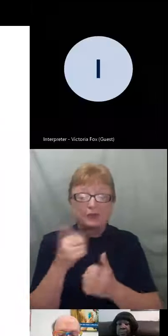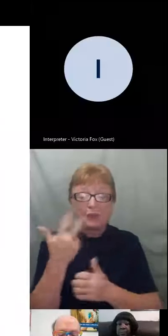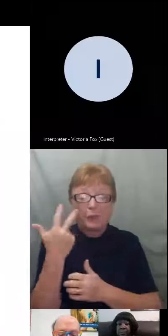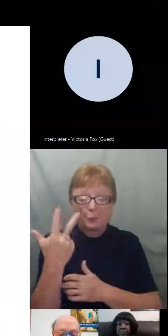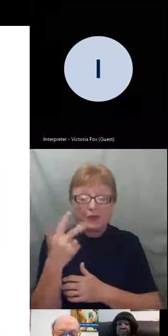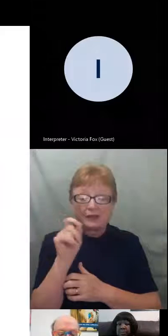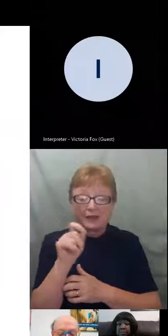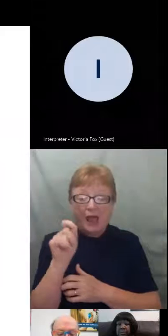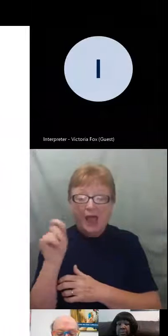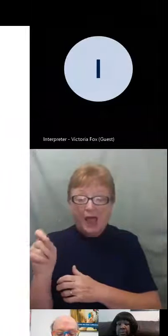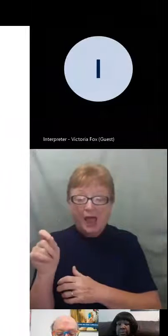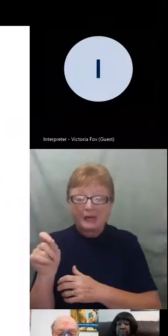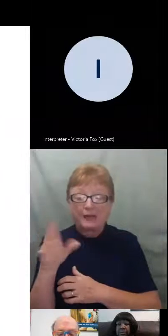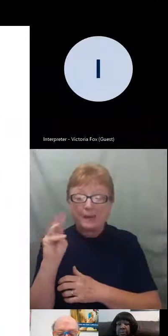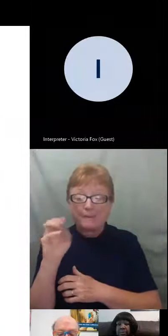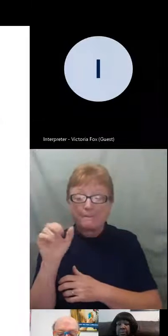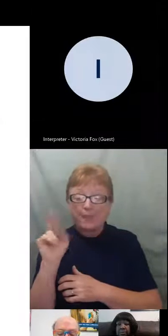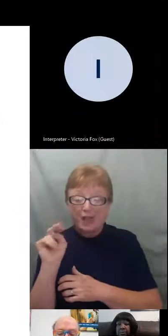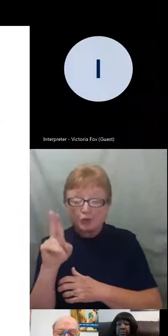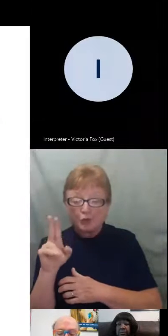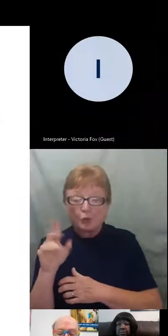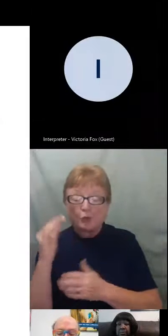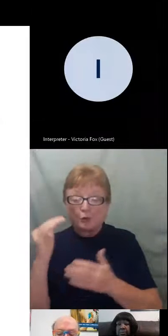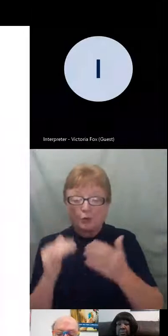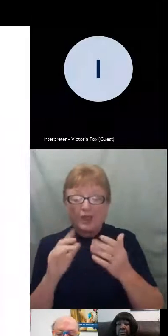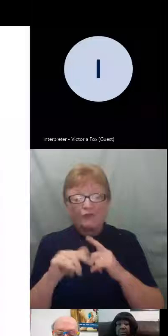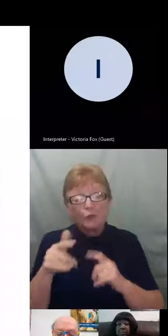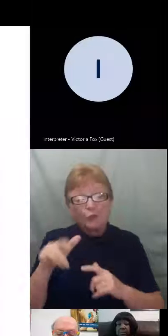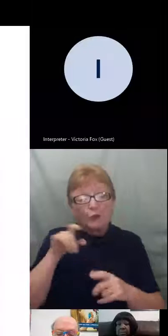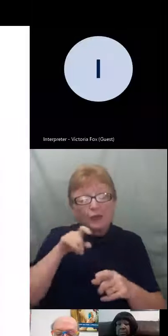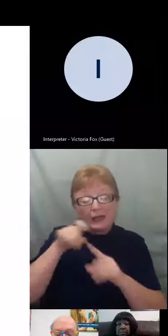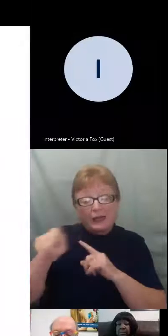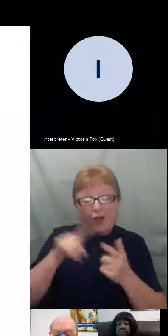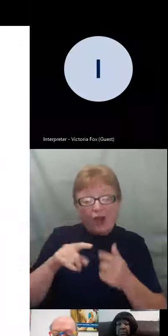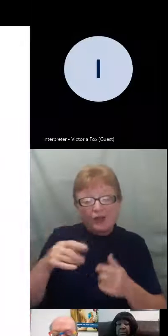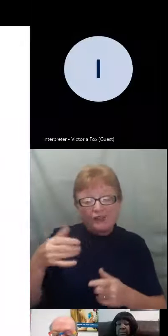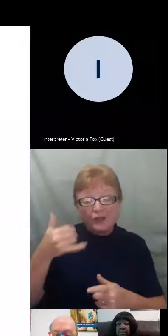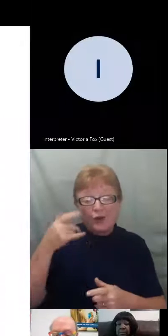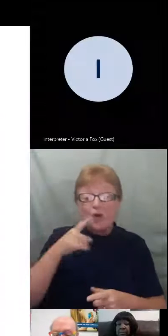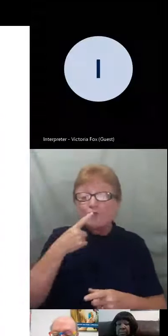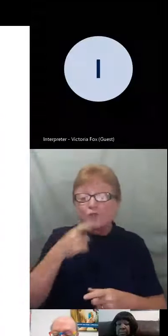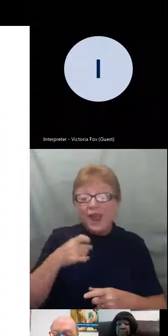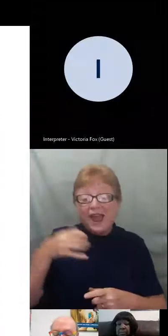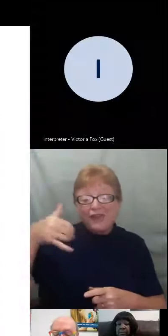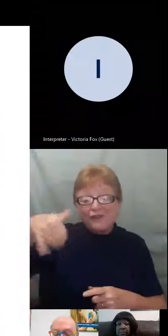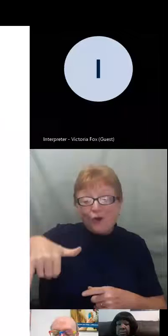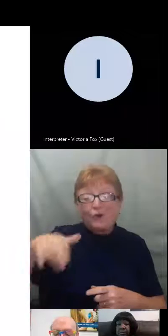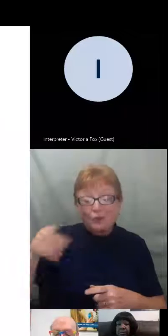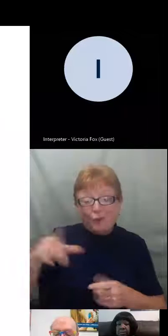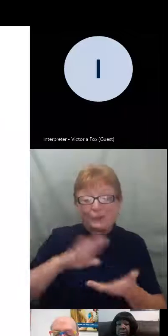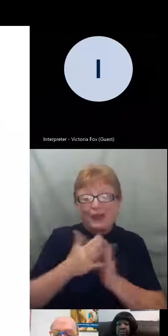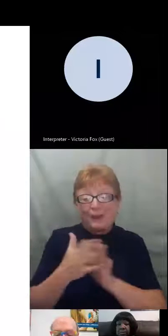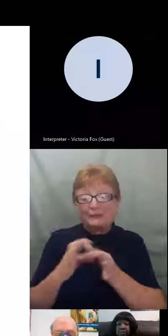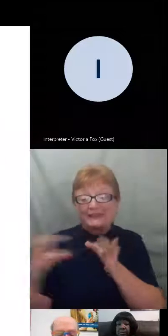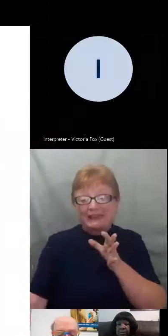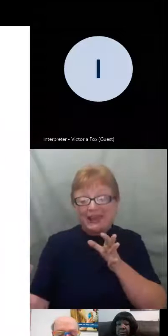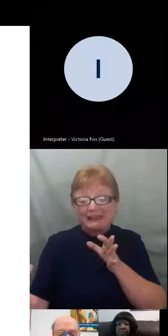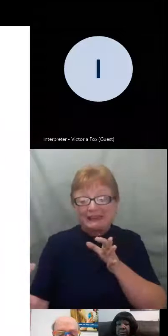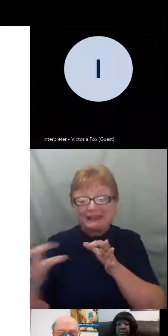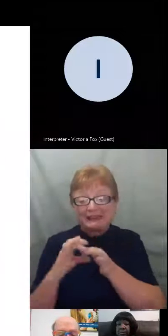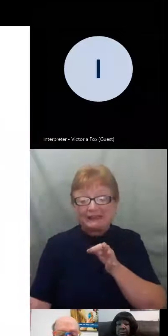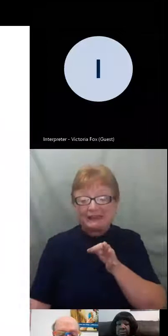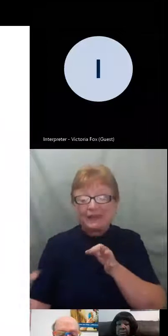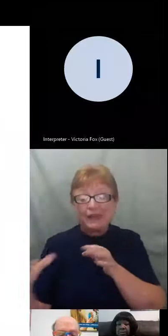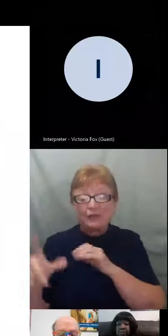menu. If you click on the red phone icon, you will be disconnected from the webinar. Please sign in again and return